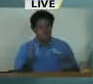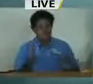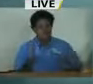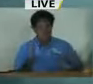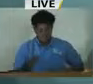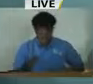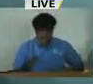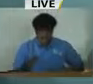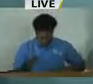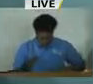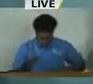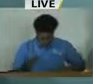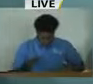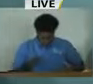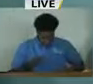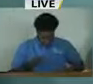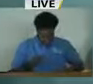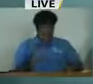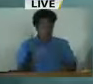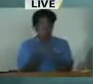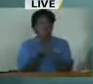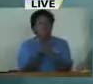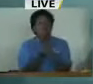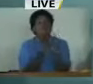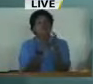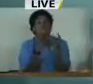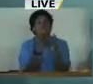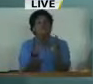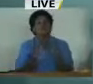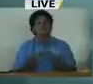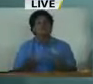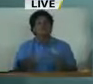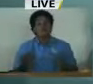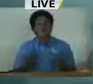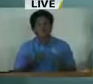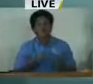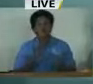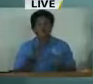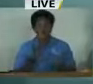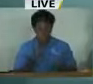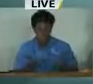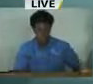it was an appropriate motion, but it was